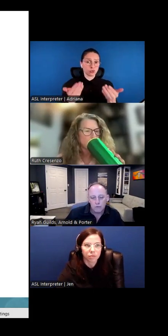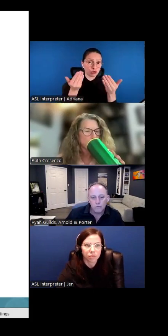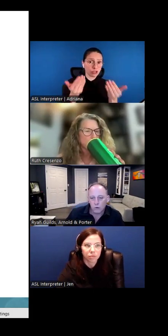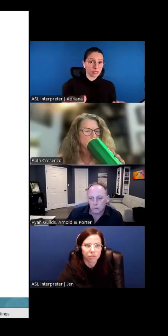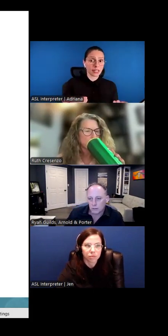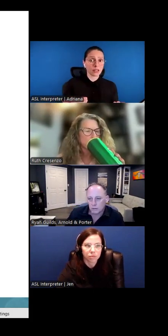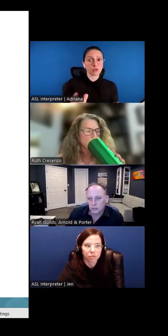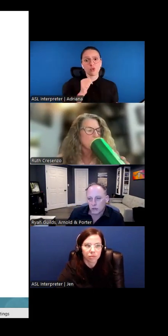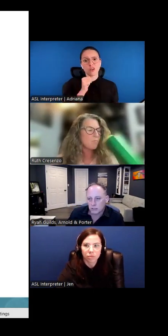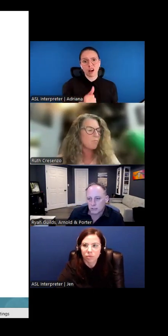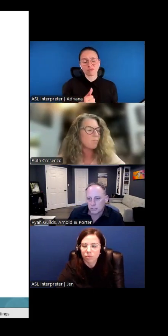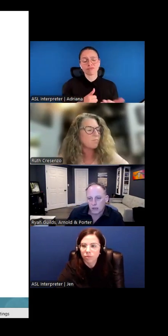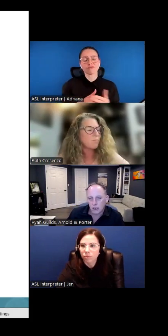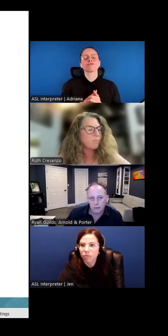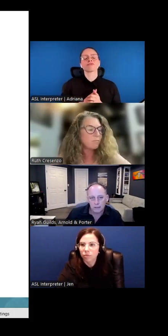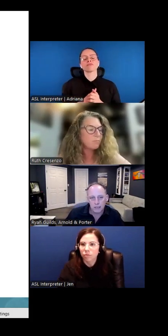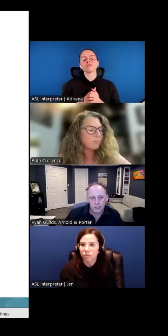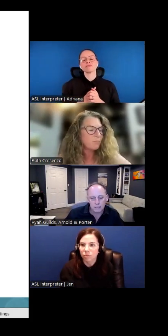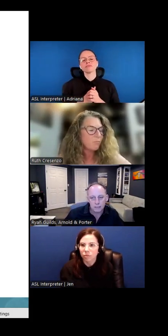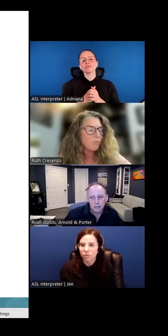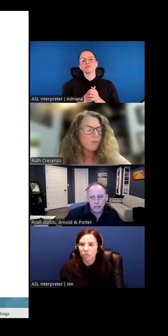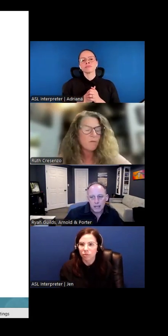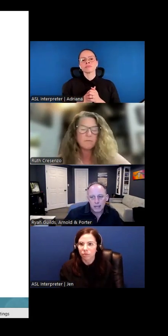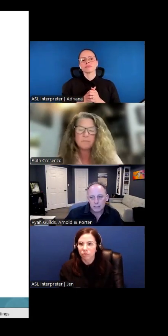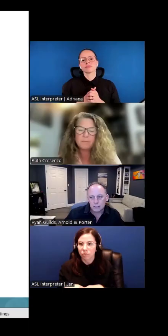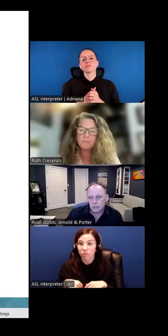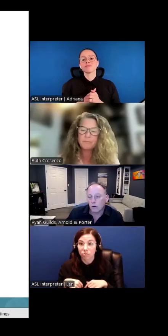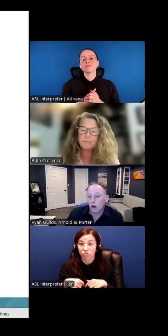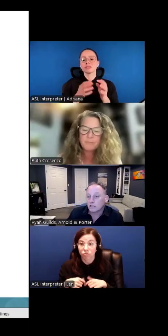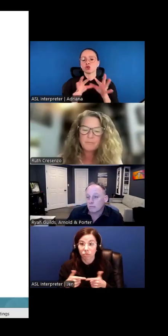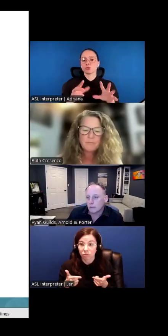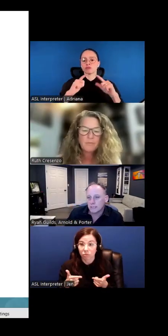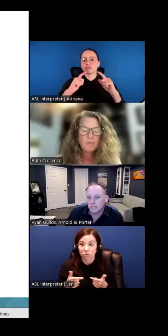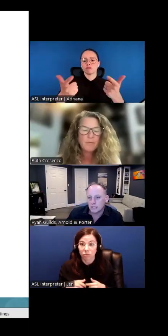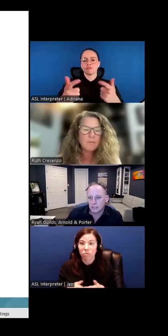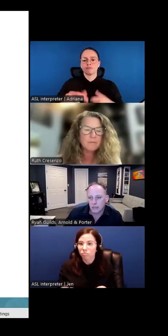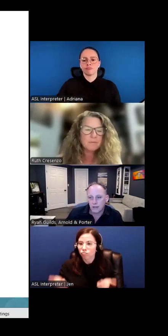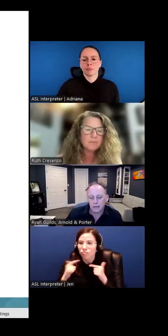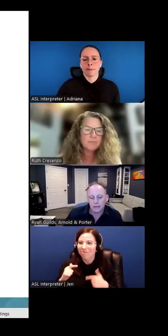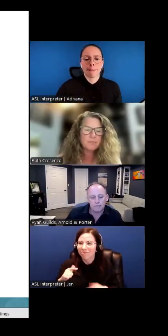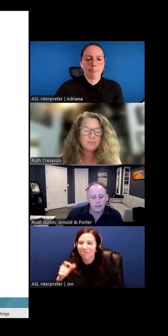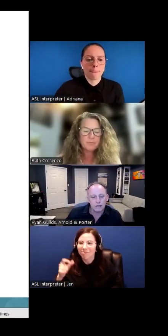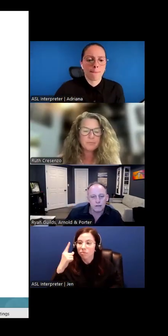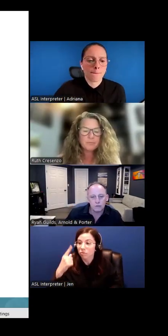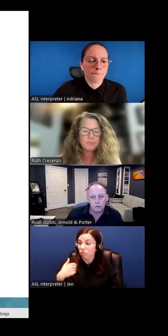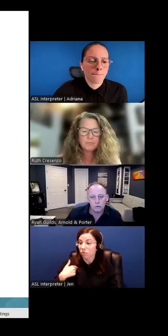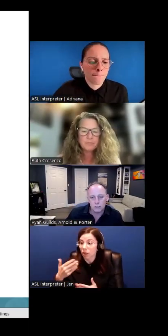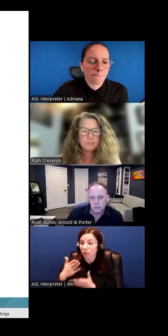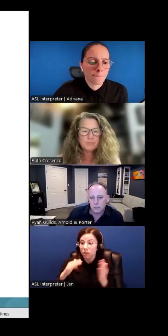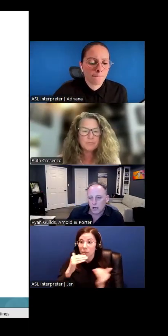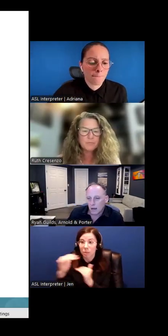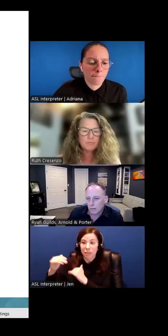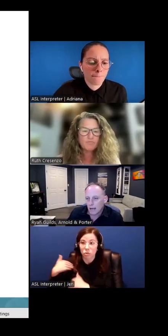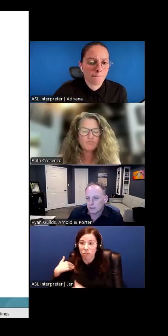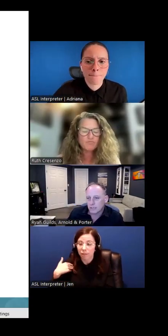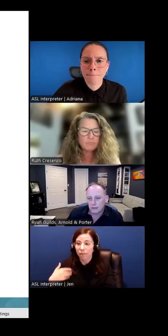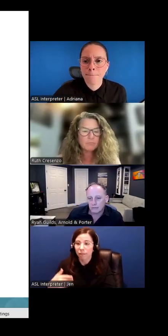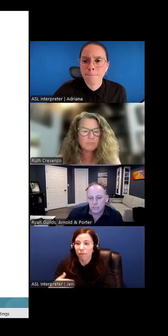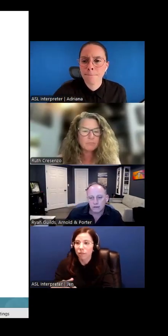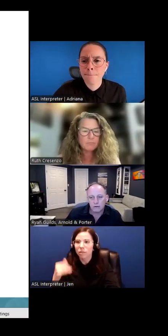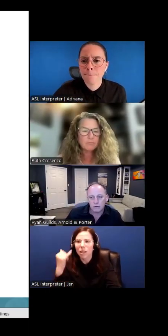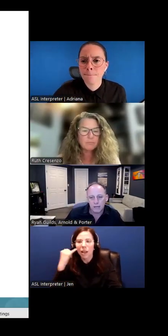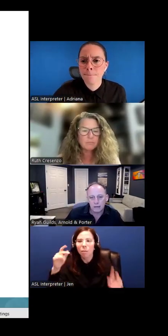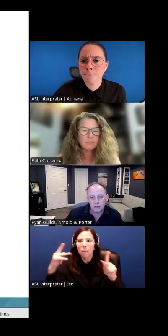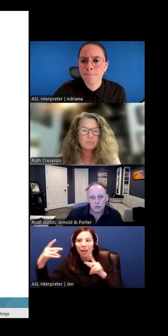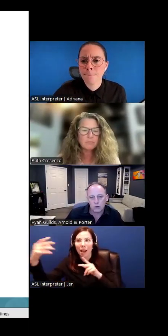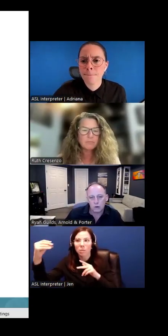proceed formally with charges in the case. And there are some limitations on that. If individuals outside of the